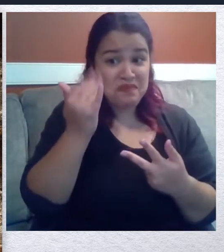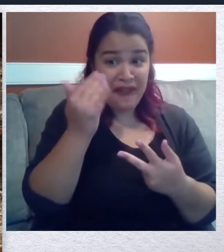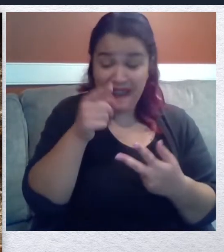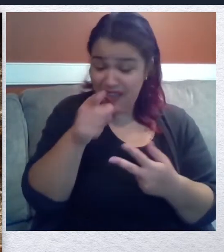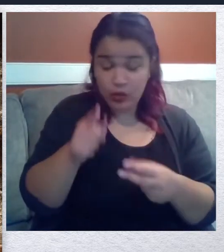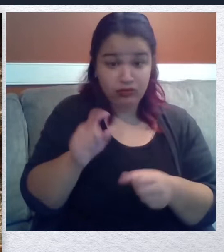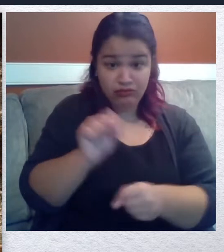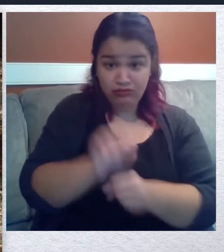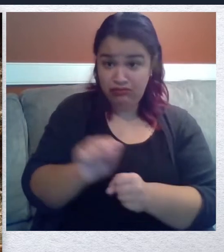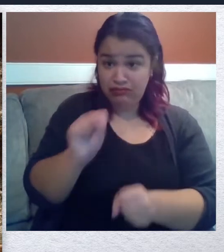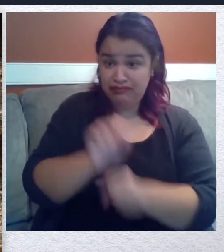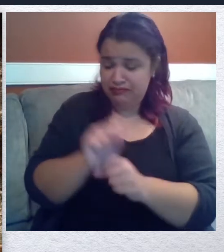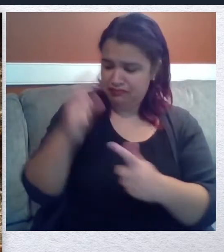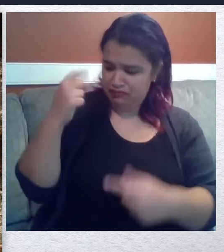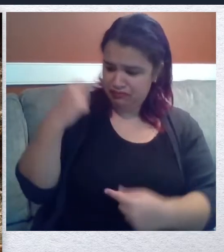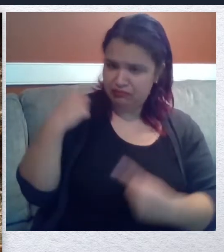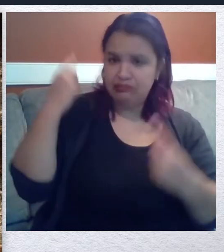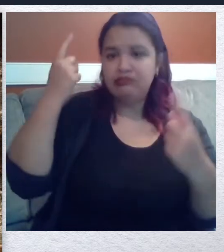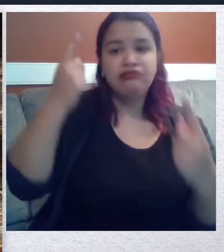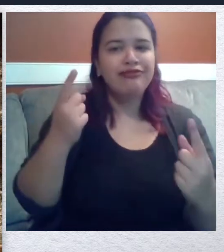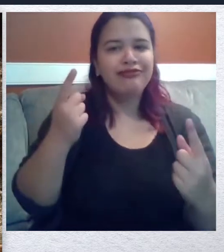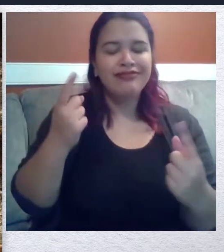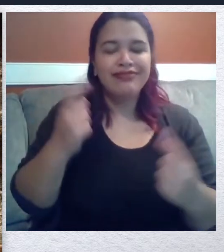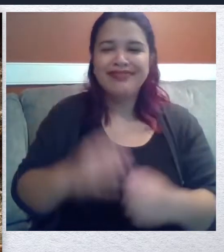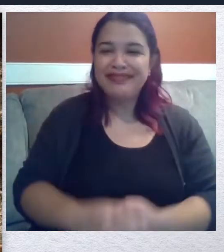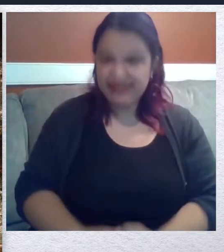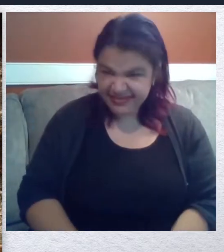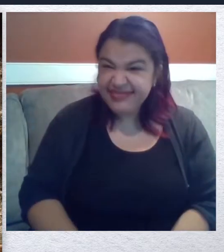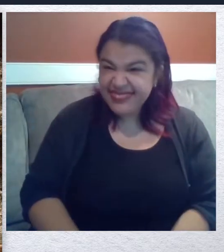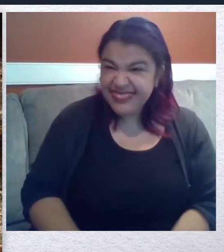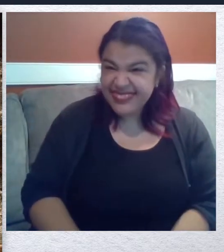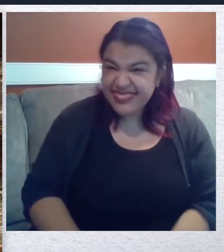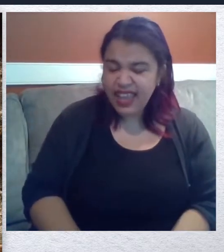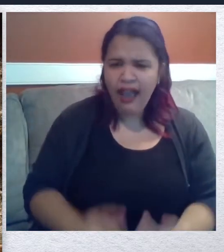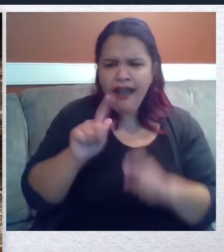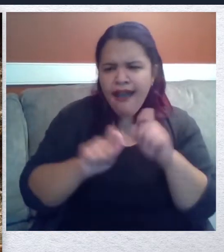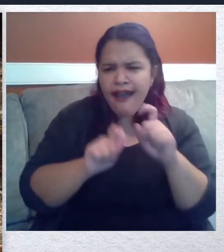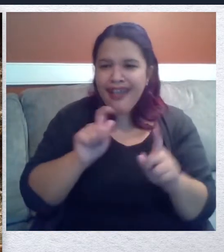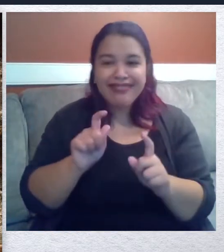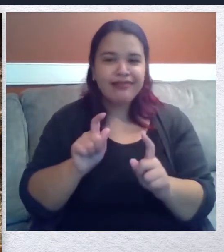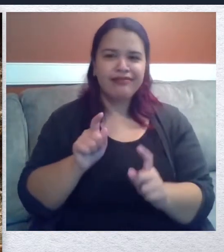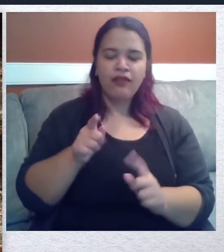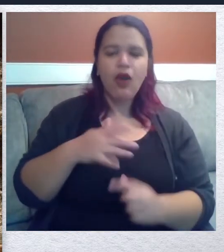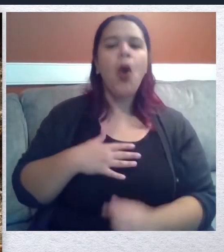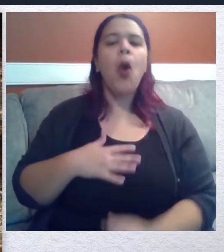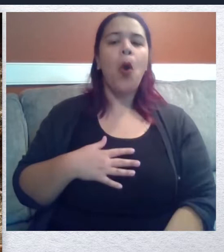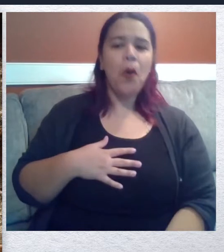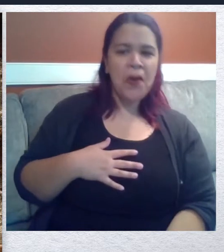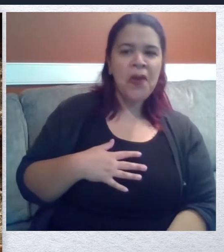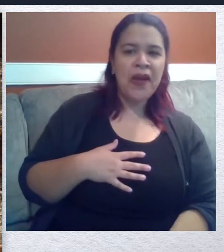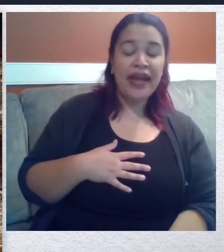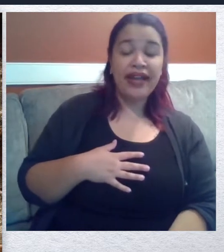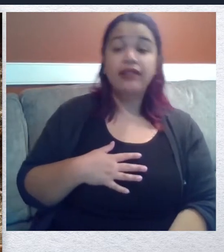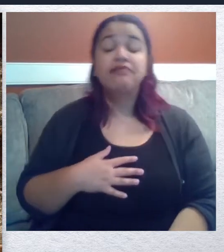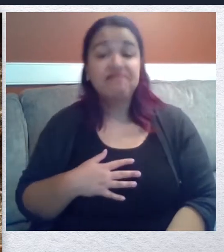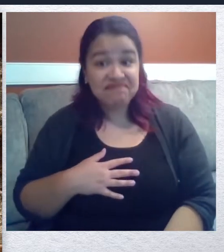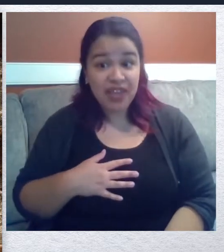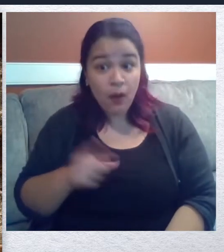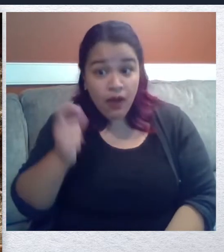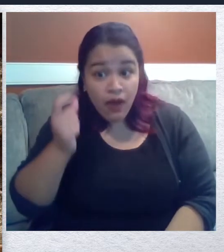traditional interview, you will want to send a thank you note by email within 24 hours after your interview.